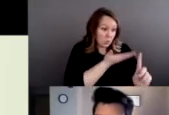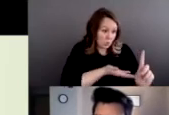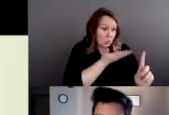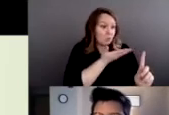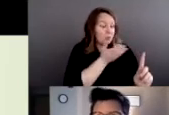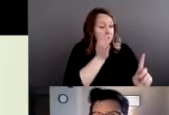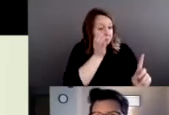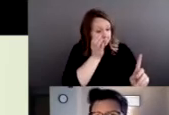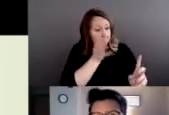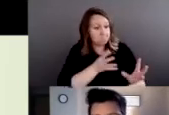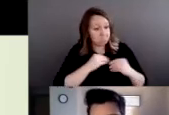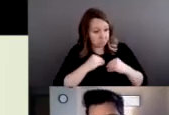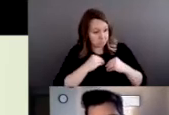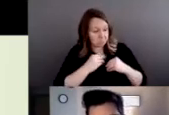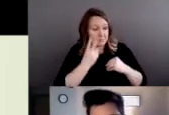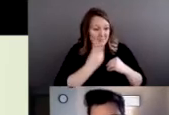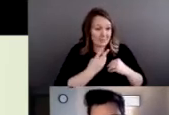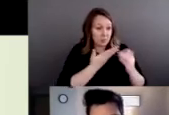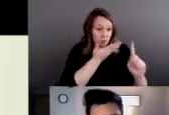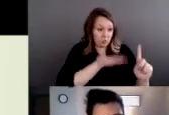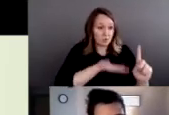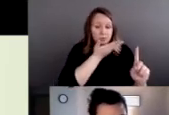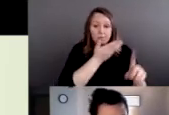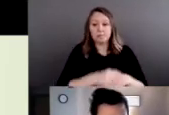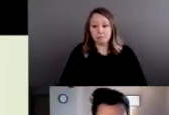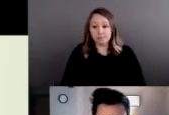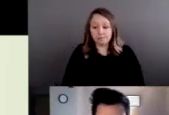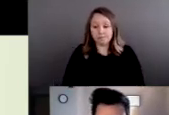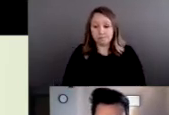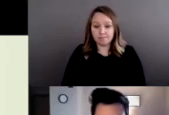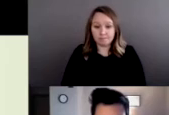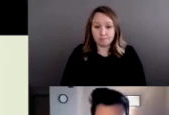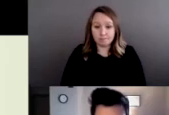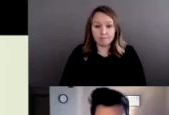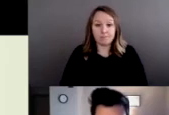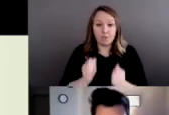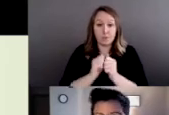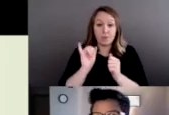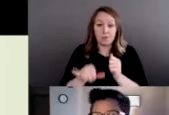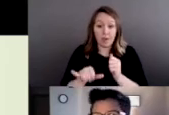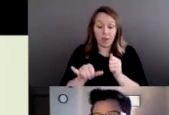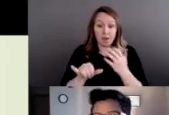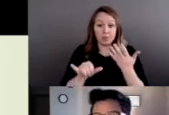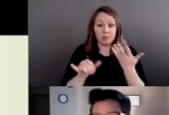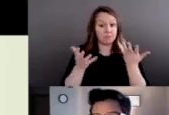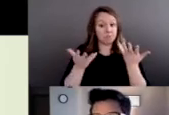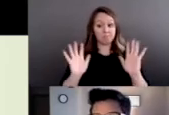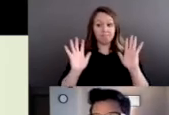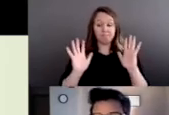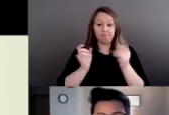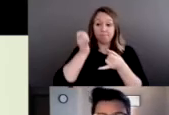you, and we see you. So with that, that is actually the end of